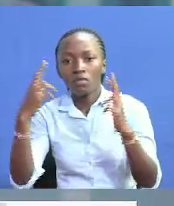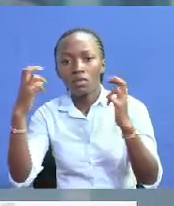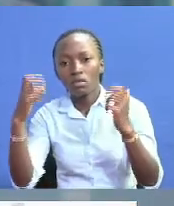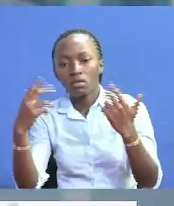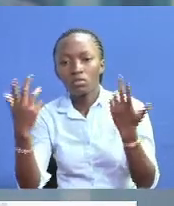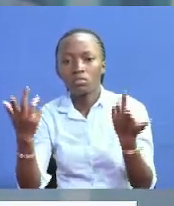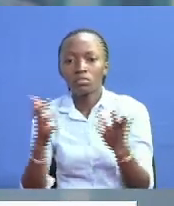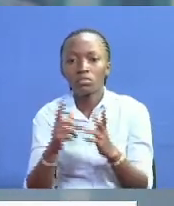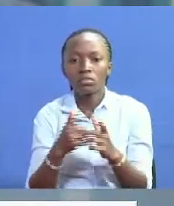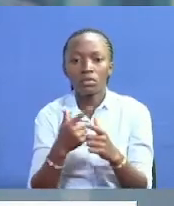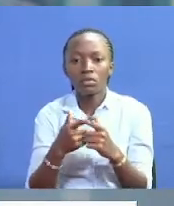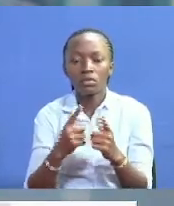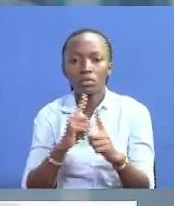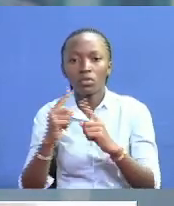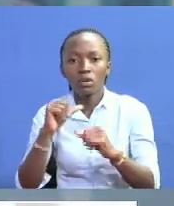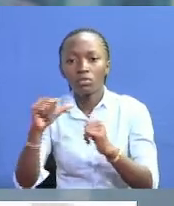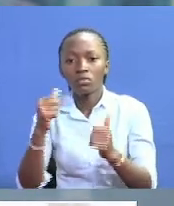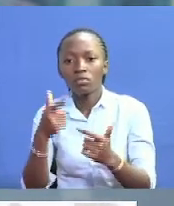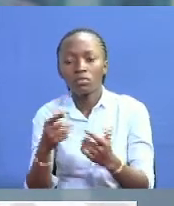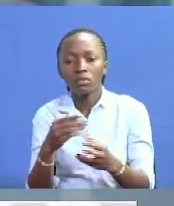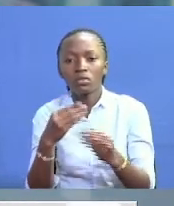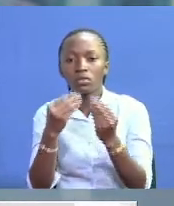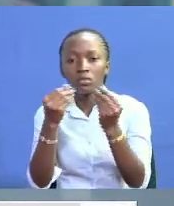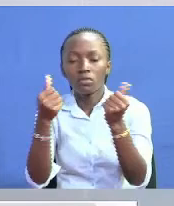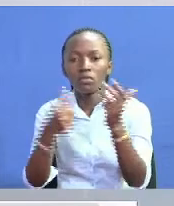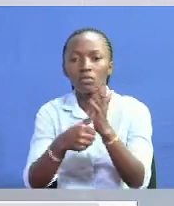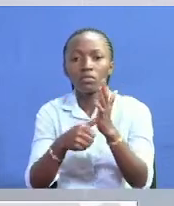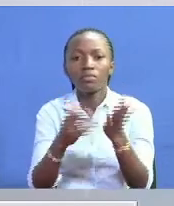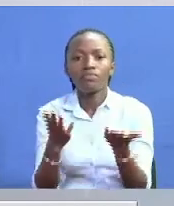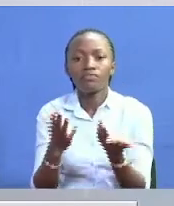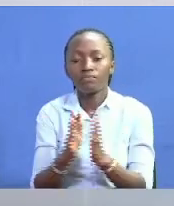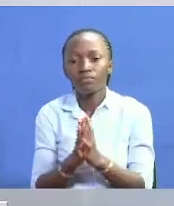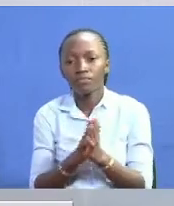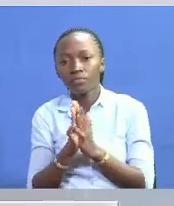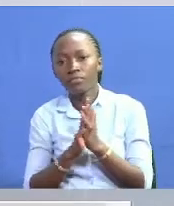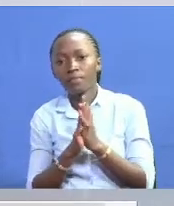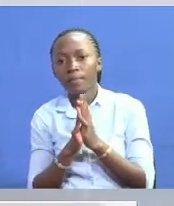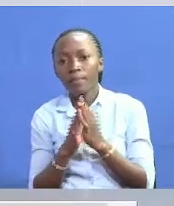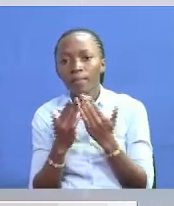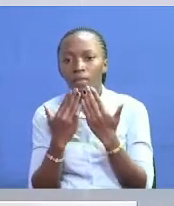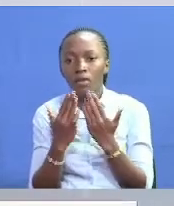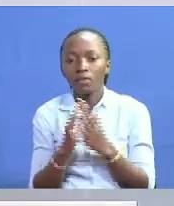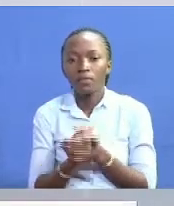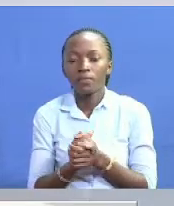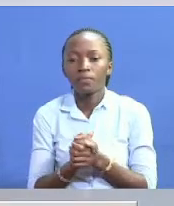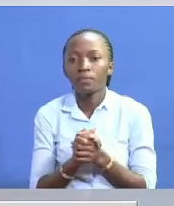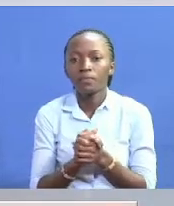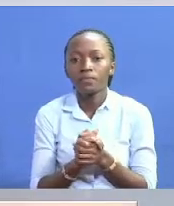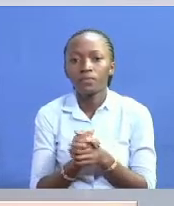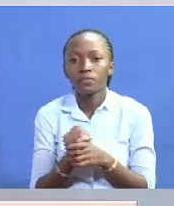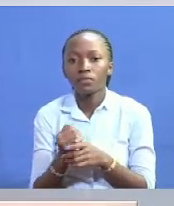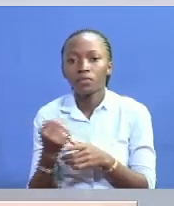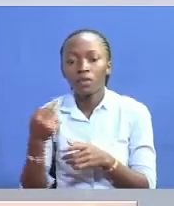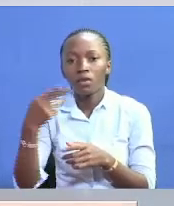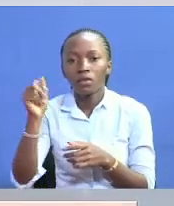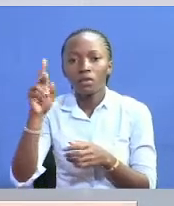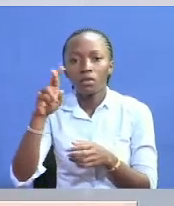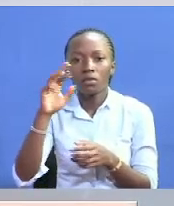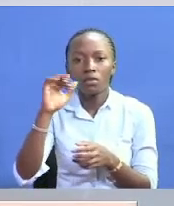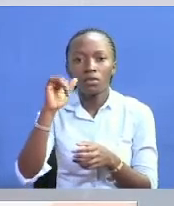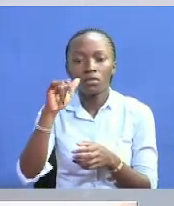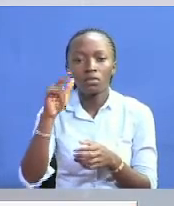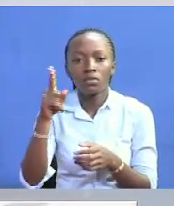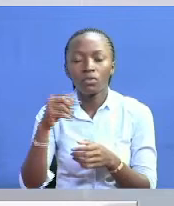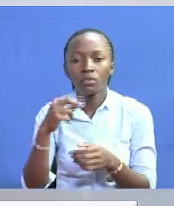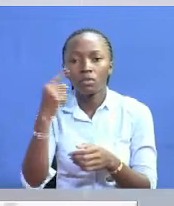are a brilliant lot, and I think that will make a very big difference. Right, interesting. So Harrison, what do you feel, student leadership, what